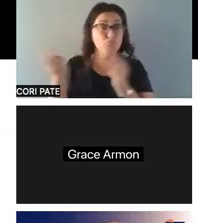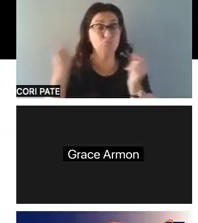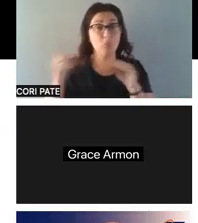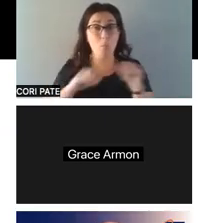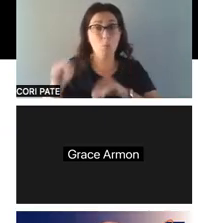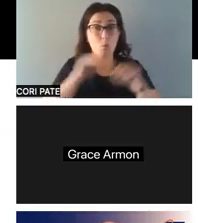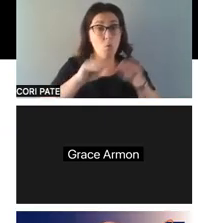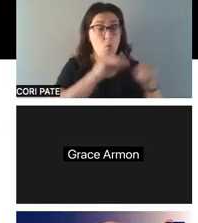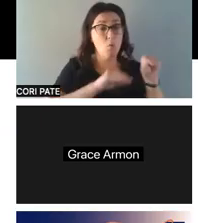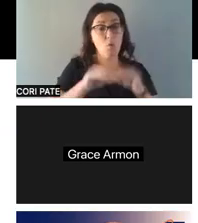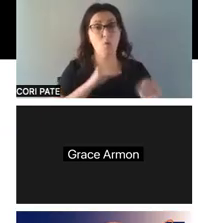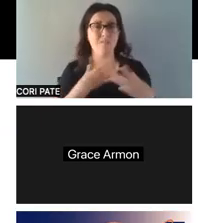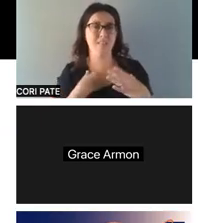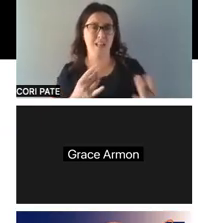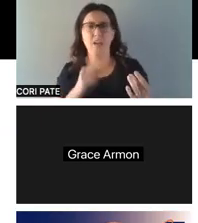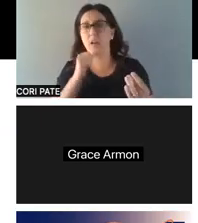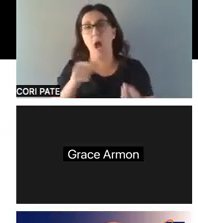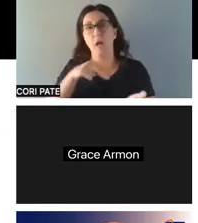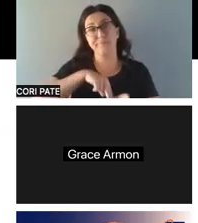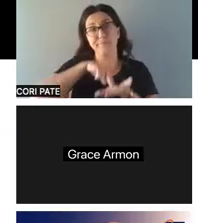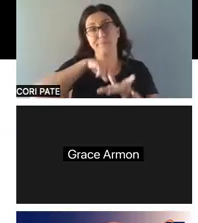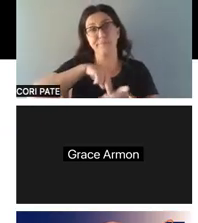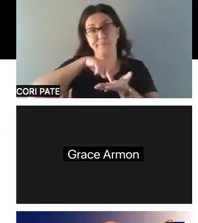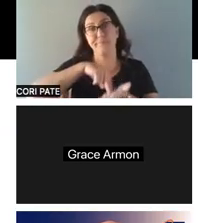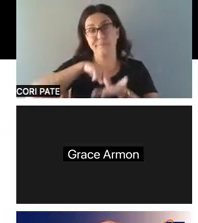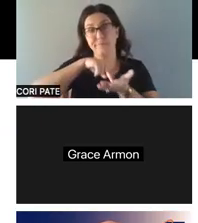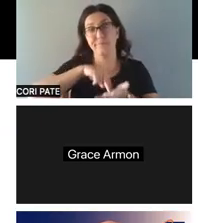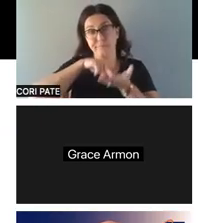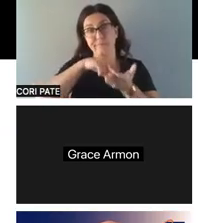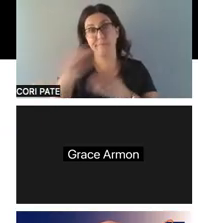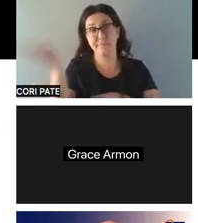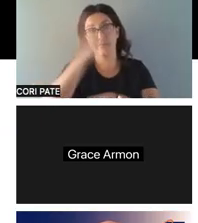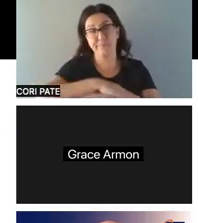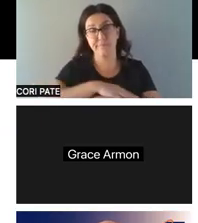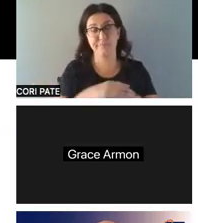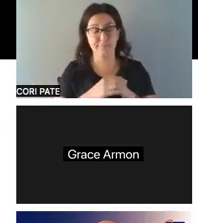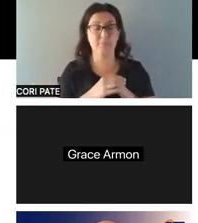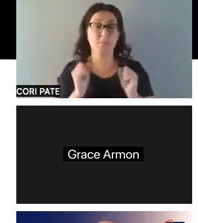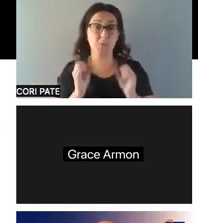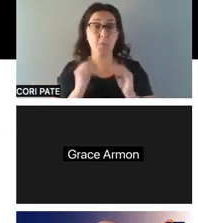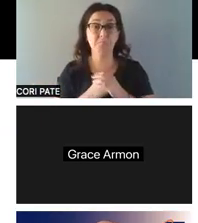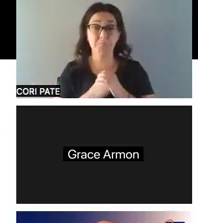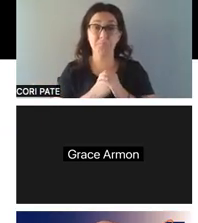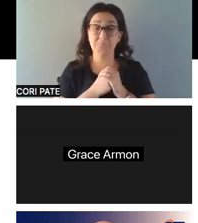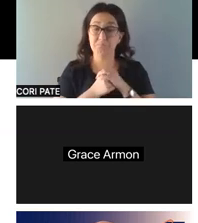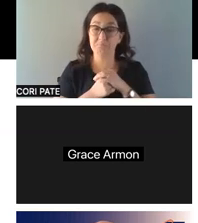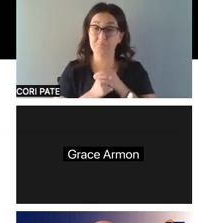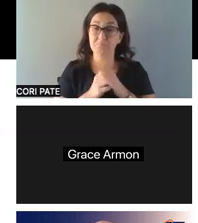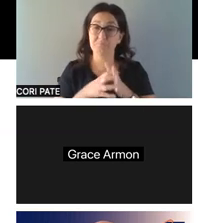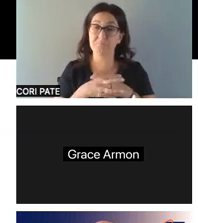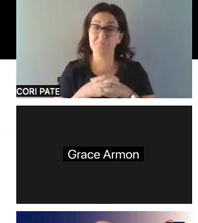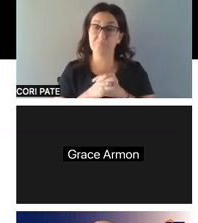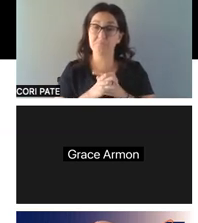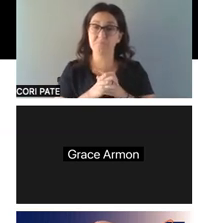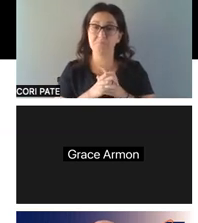moving, not just standing in one space for, X amount of hours. So, Yeah, it